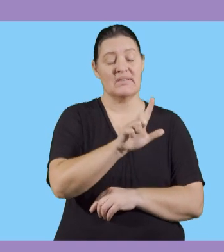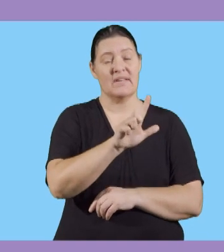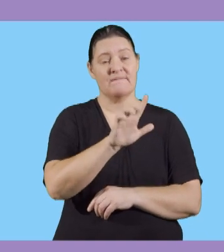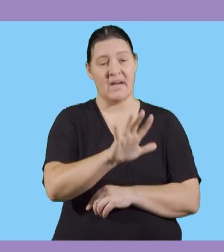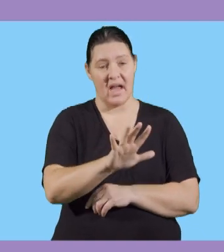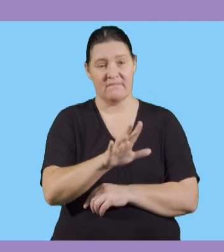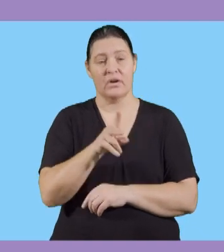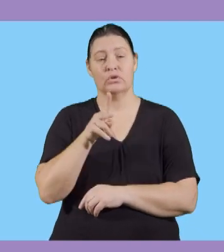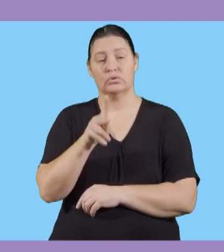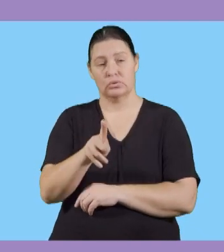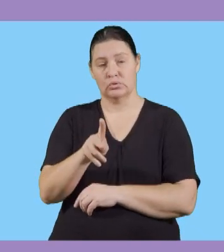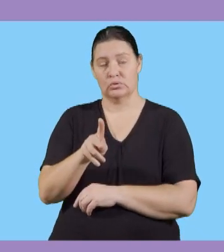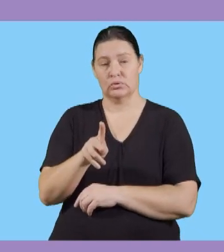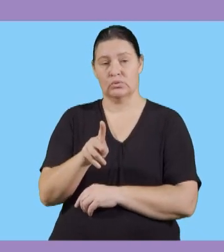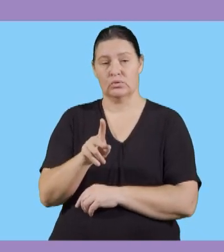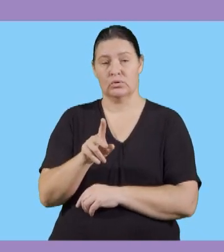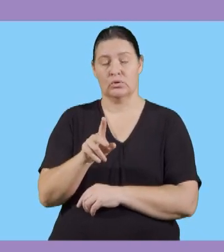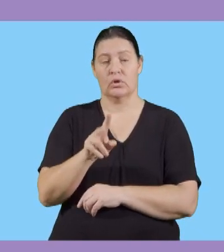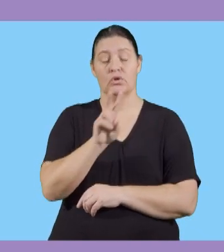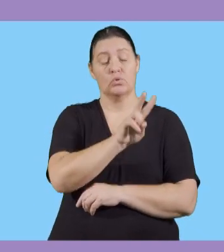225 is to